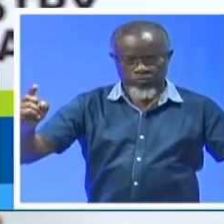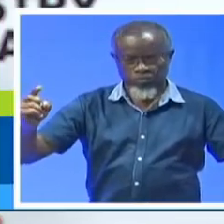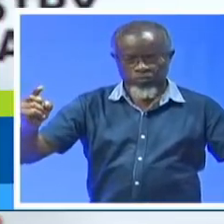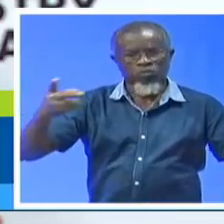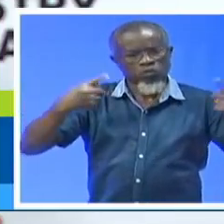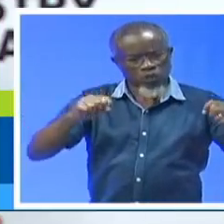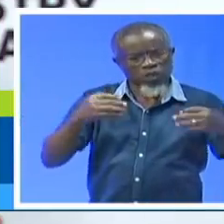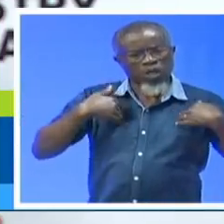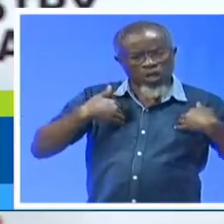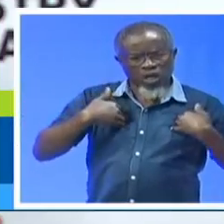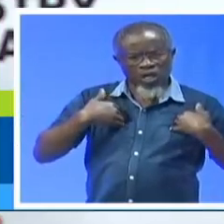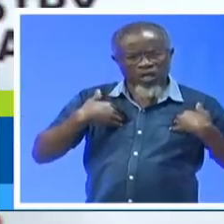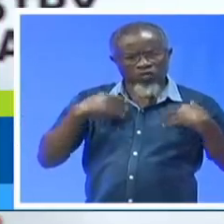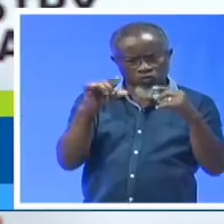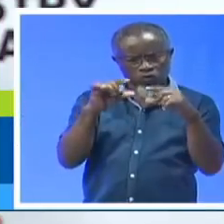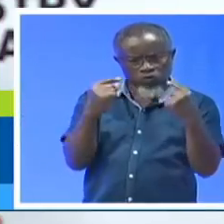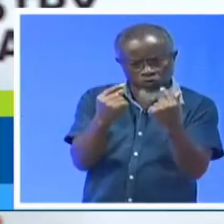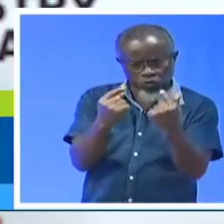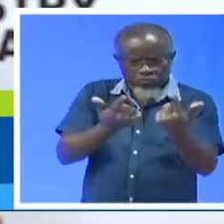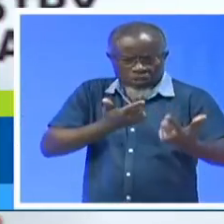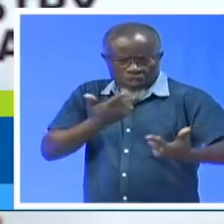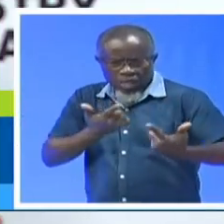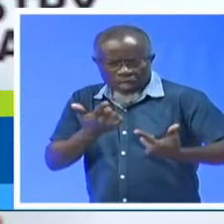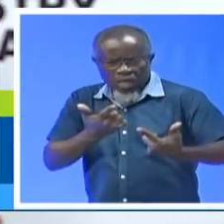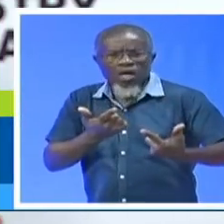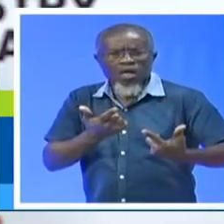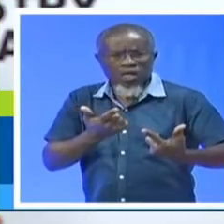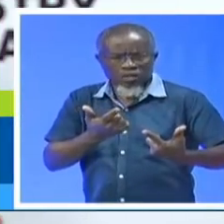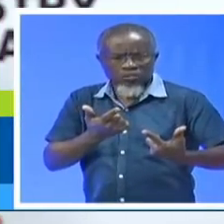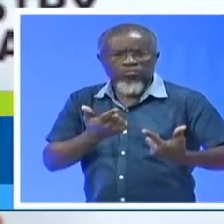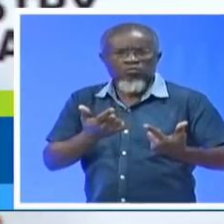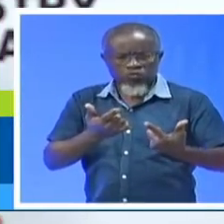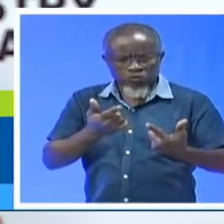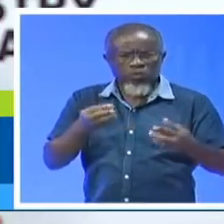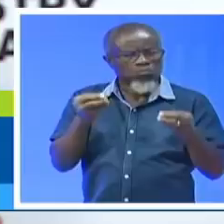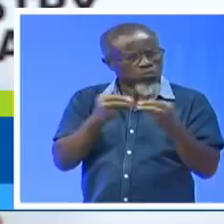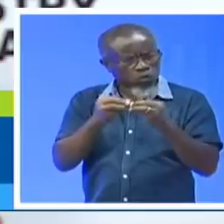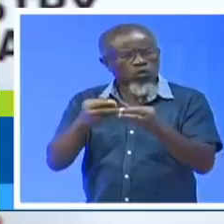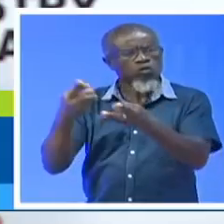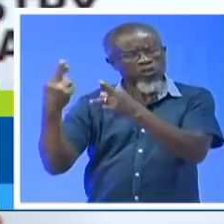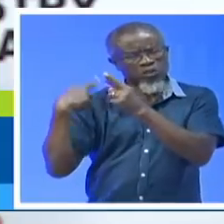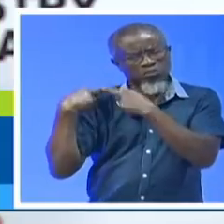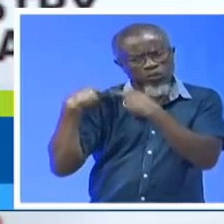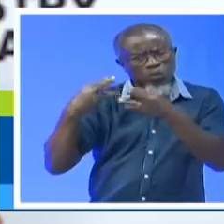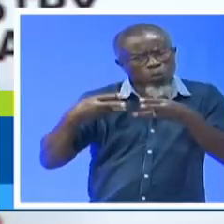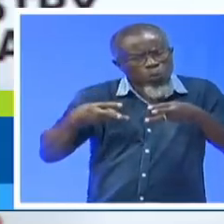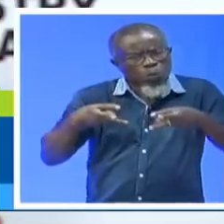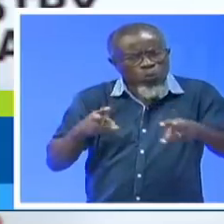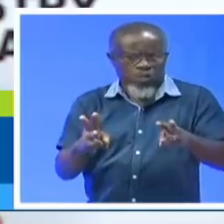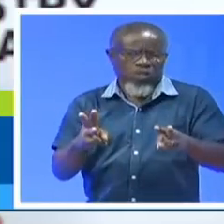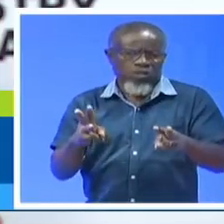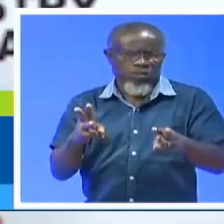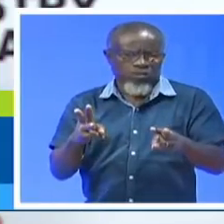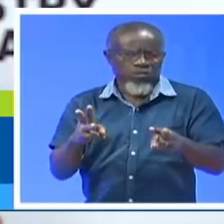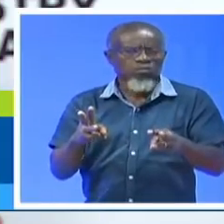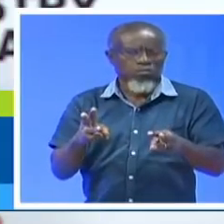gatherings in a socially responsible way as far as humanly